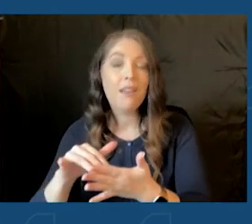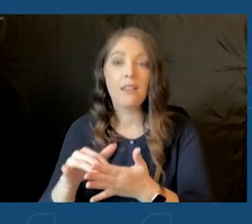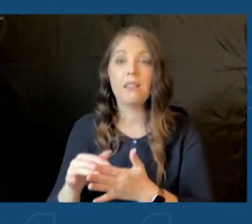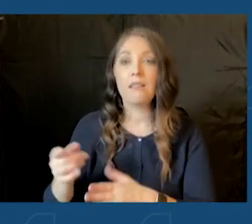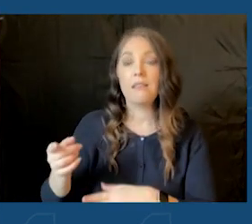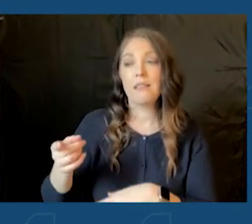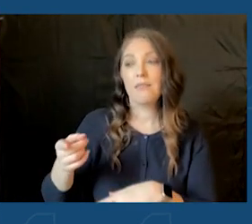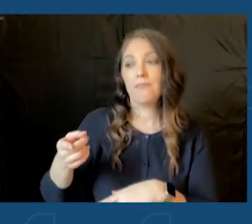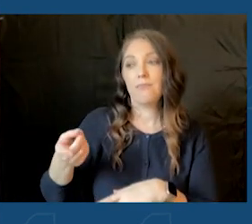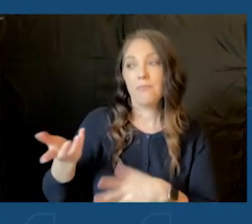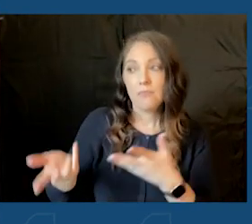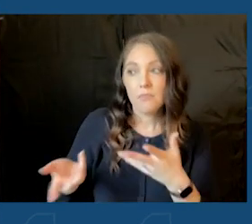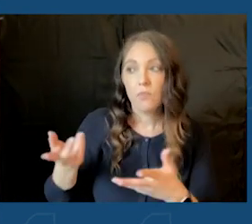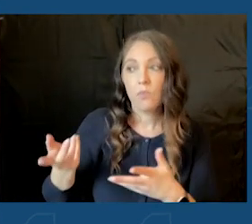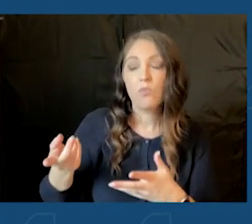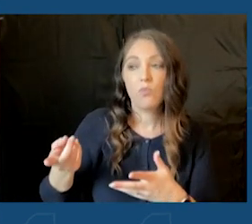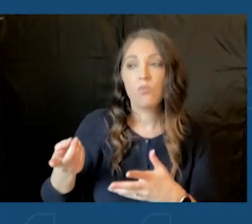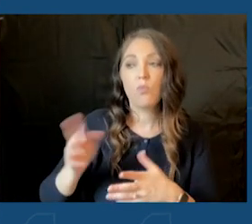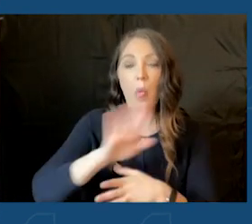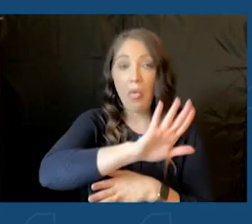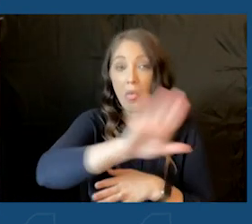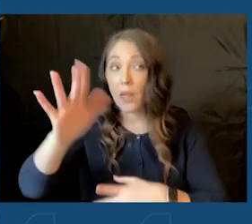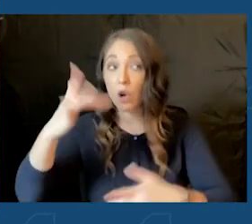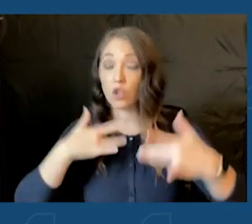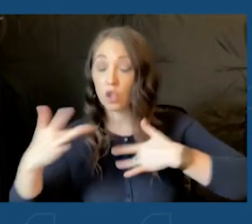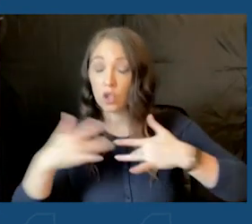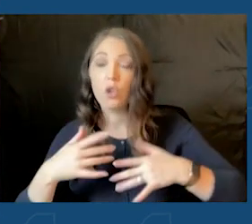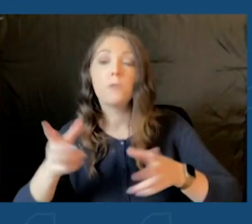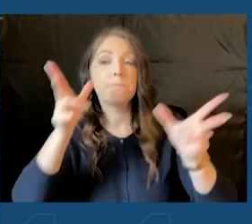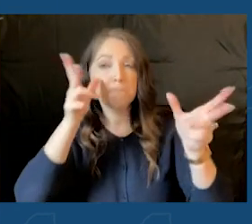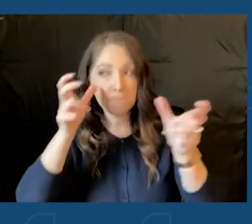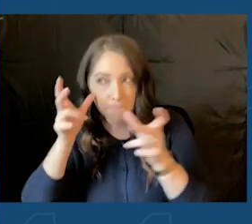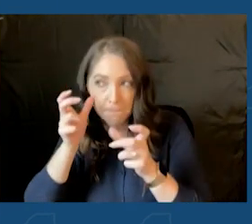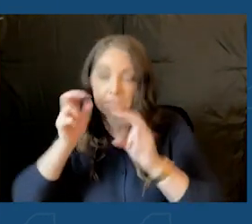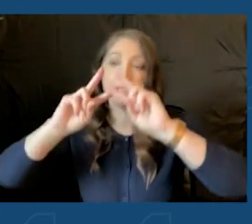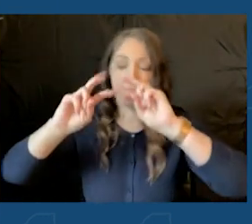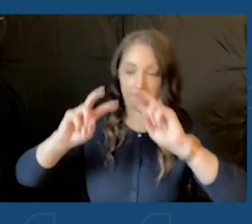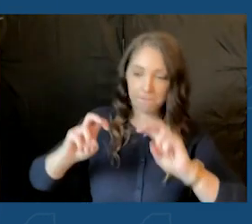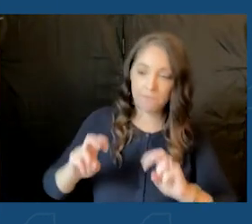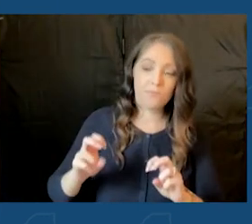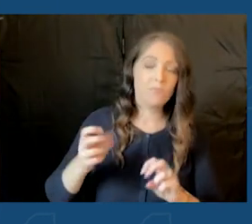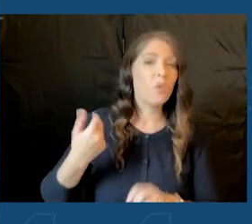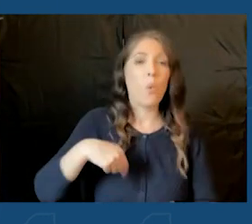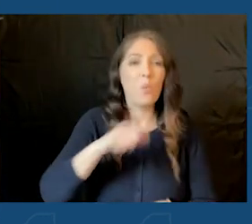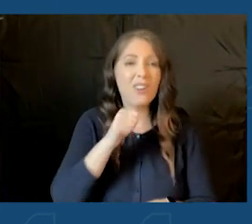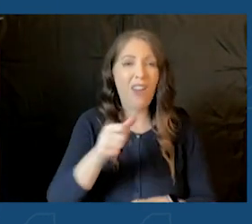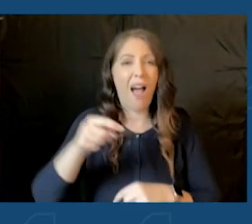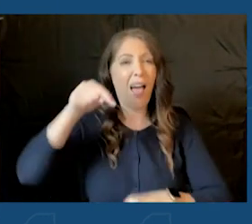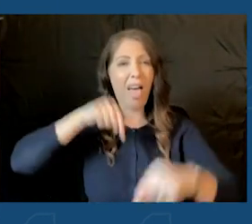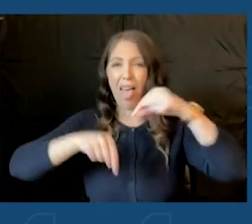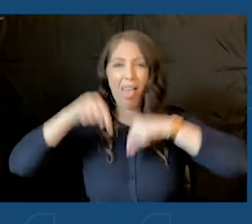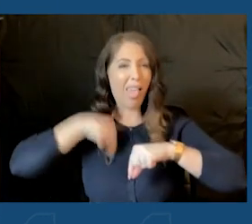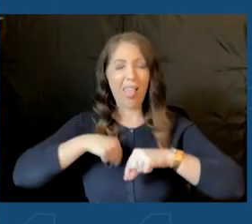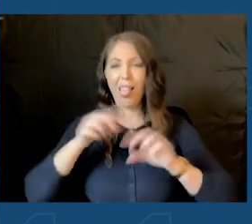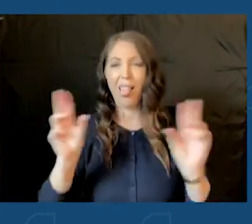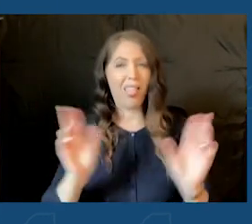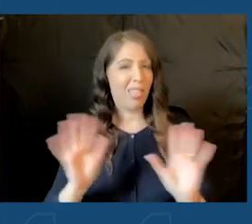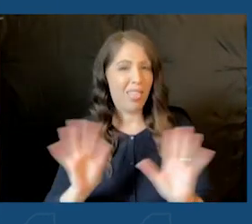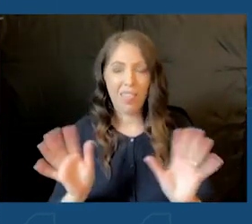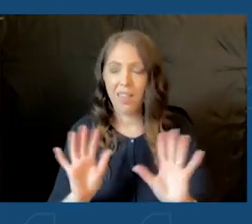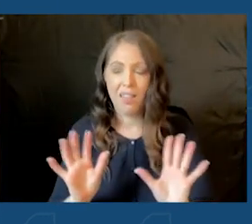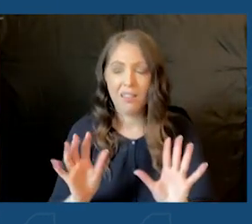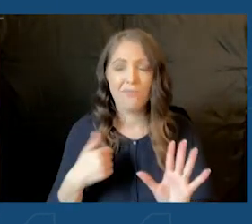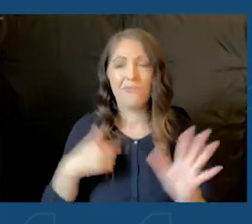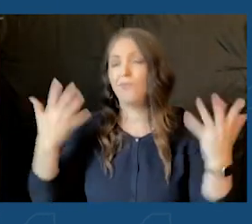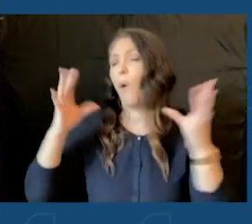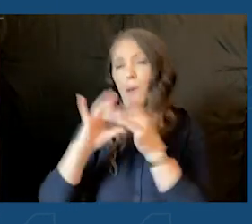we've analyzed their concerns, but also we're not going backwards. I mean, I've said this before. We